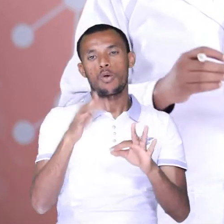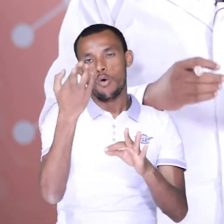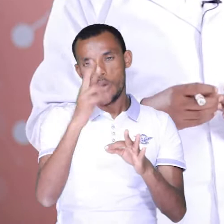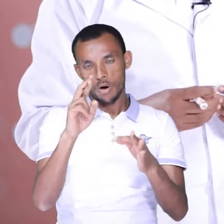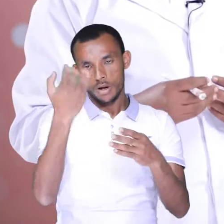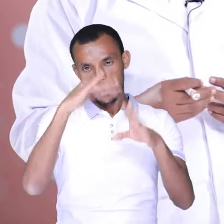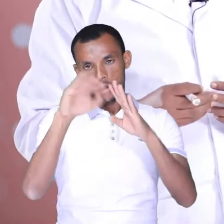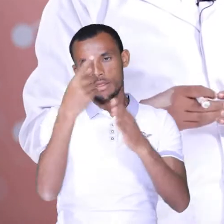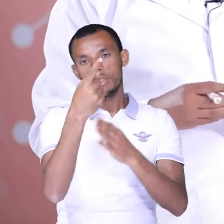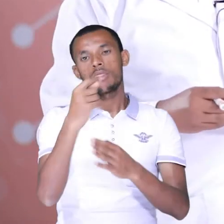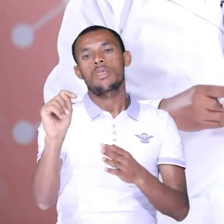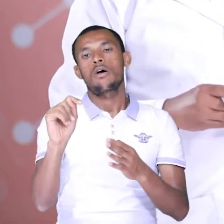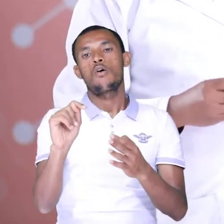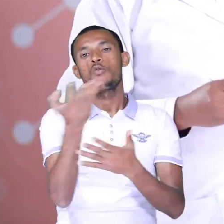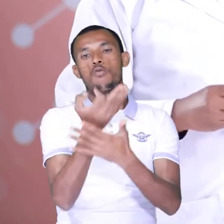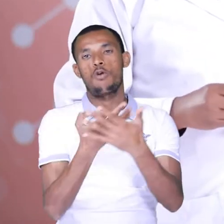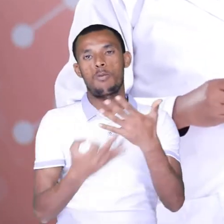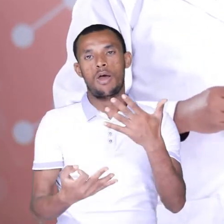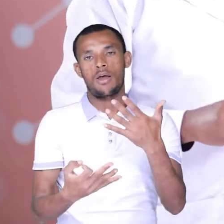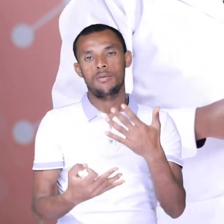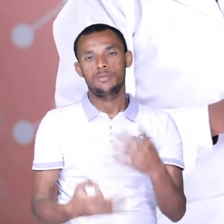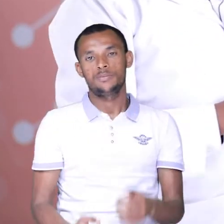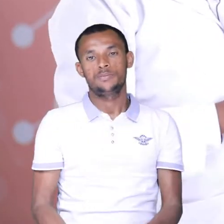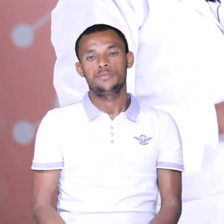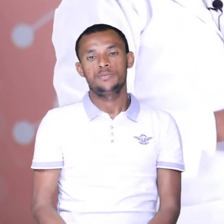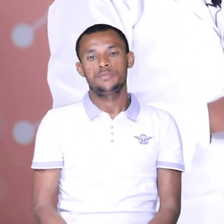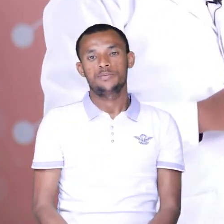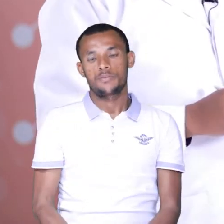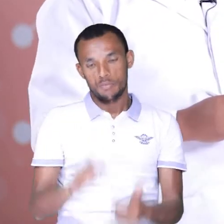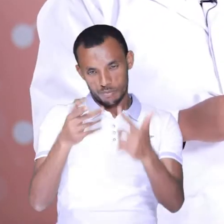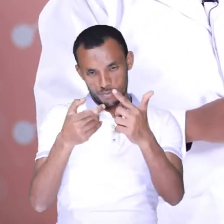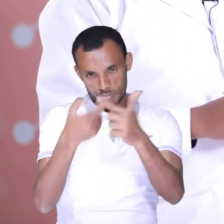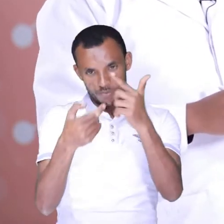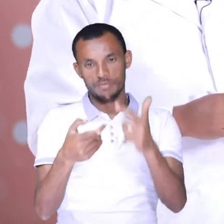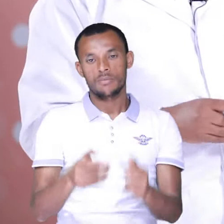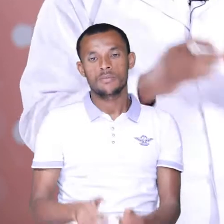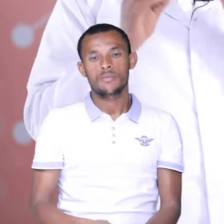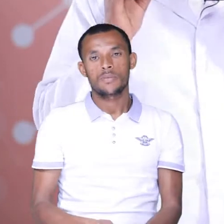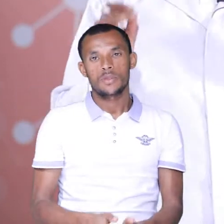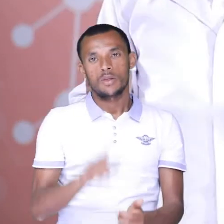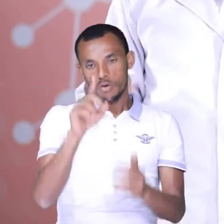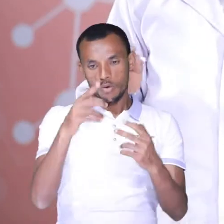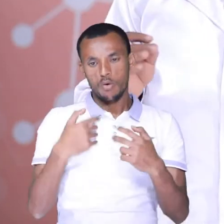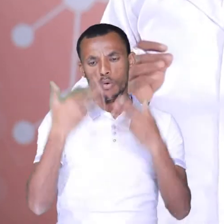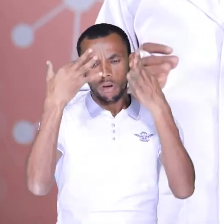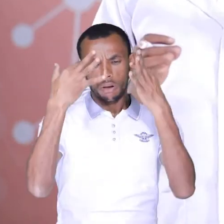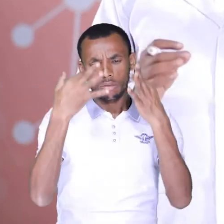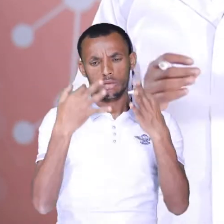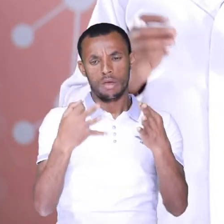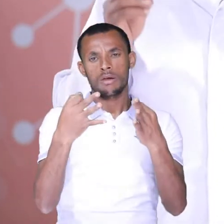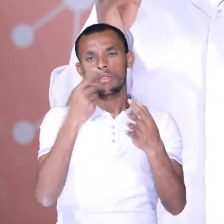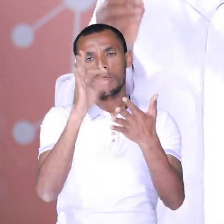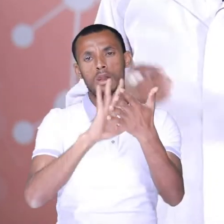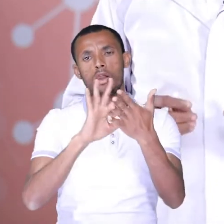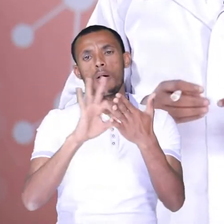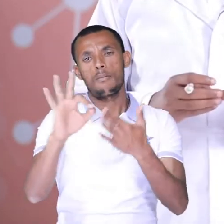the formula. The second, you have to decide the